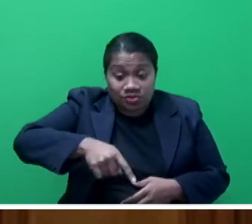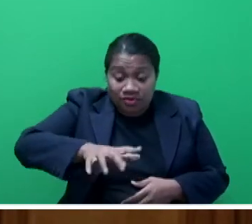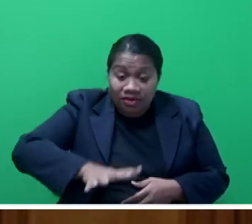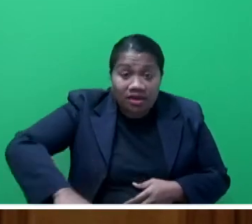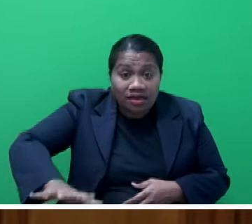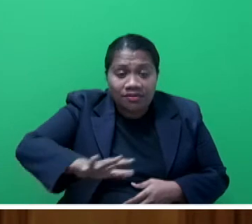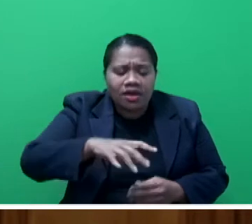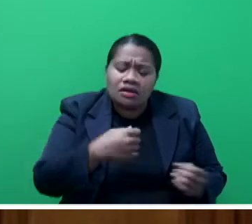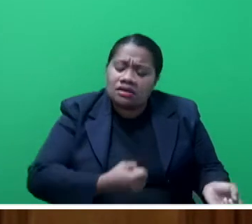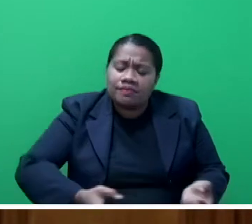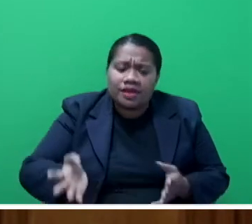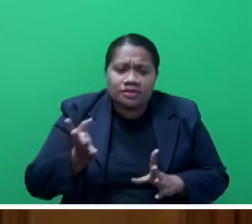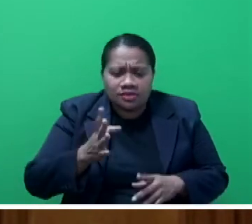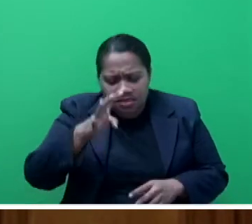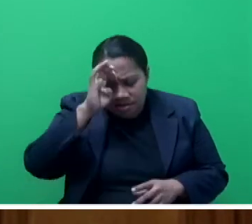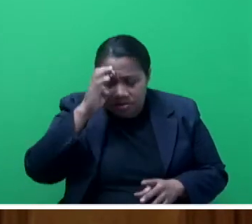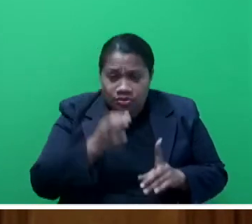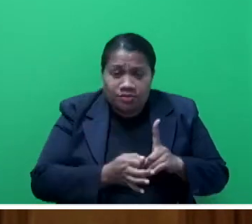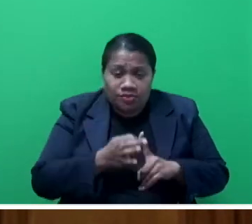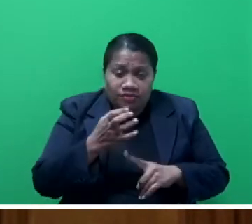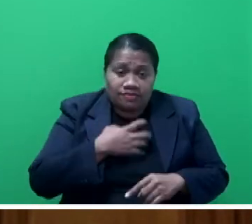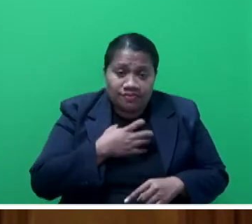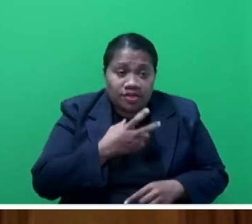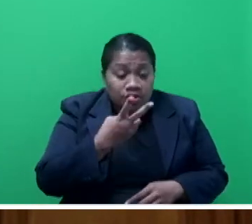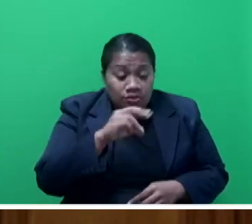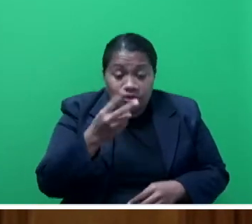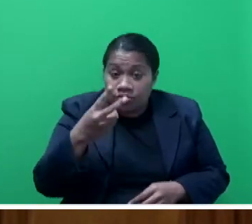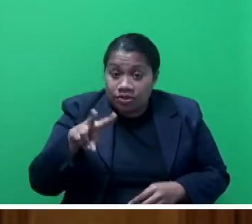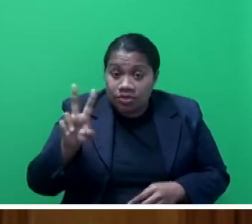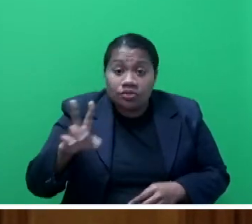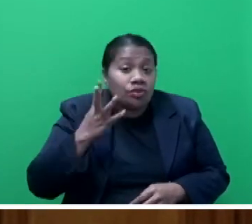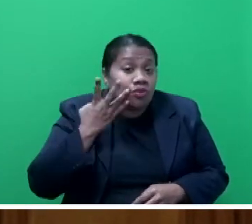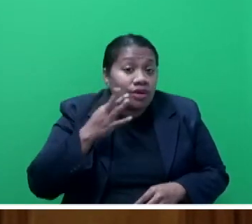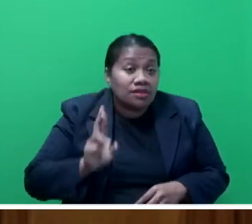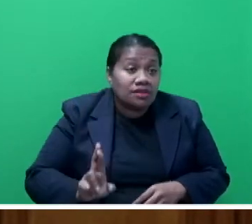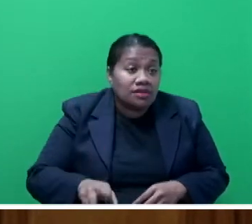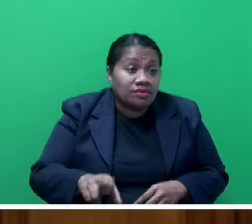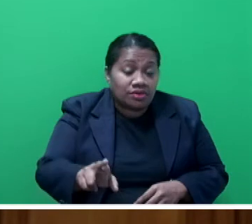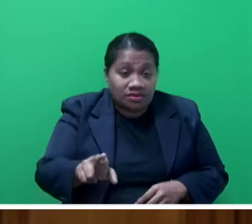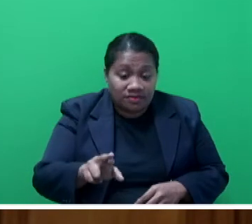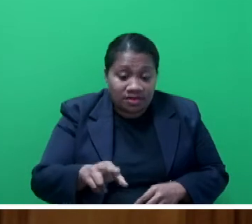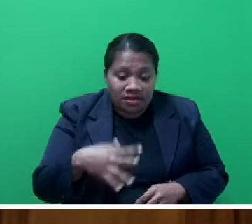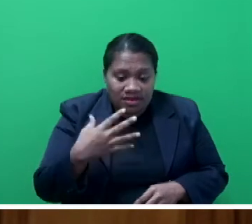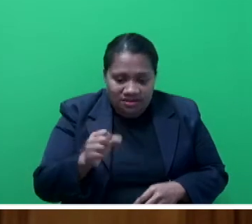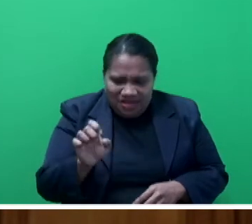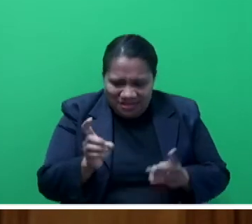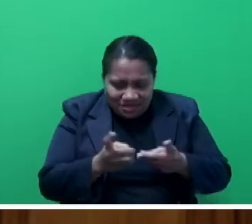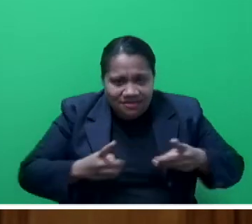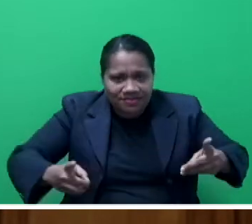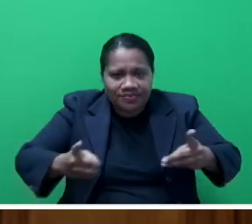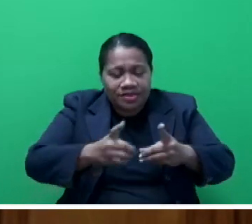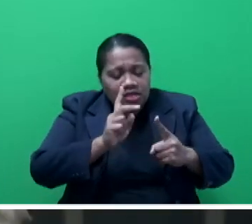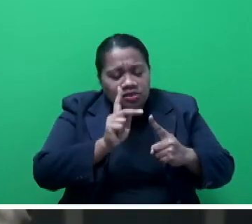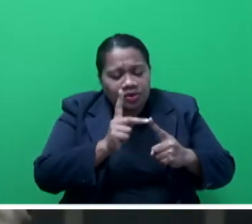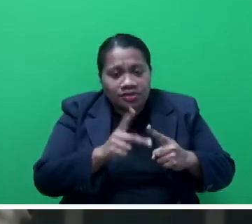improve further in the next year, 2022, once the Rewa River Water Supply Scheme is commissioned. In prioritizing water,